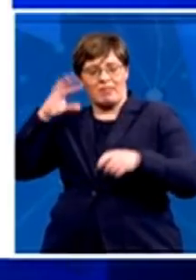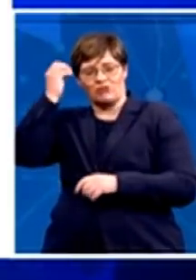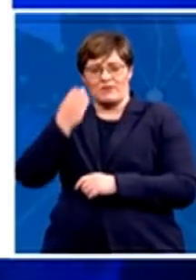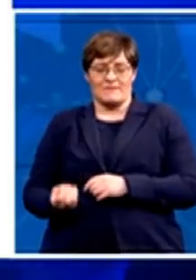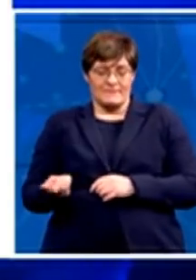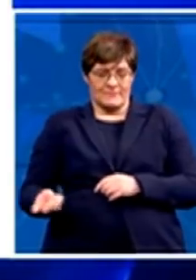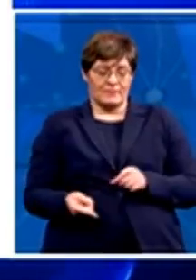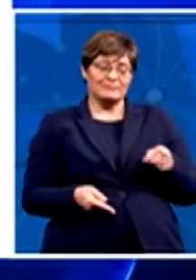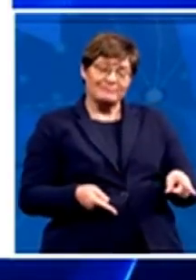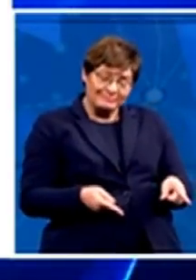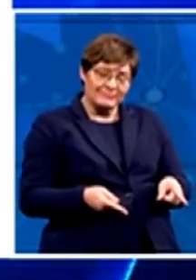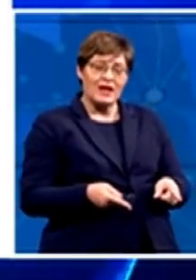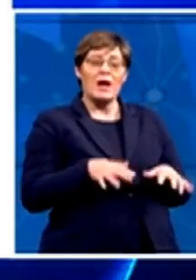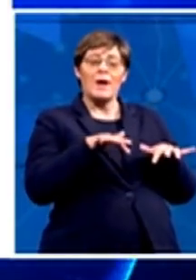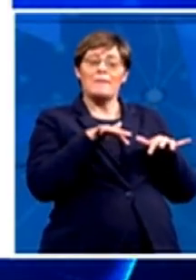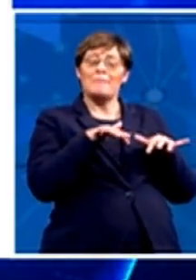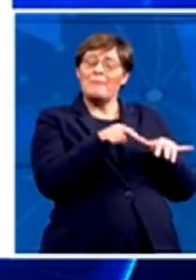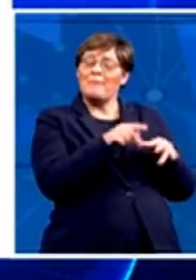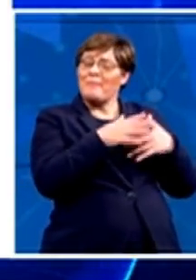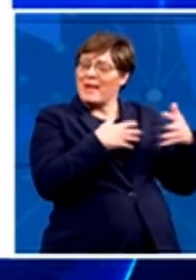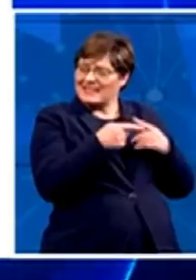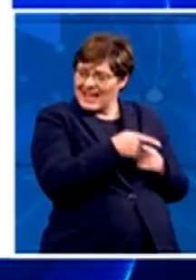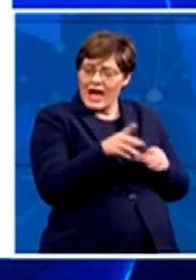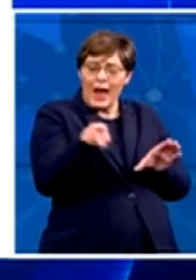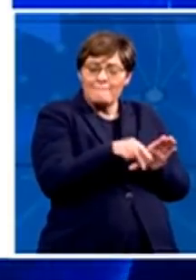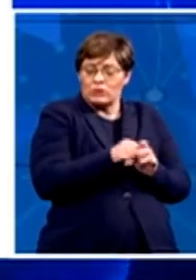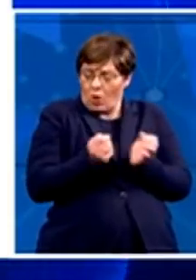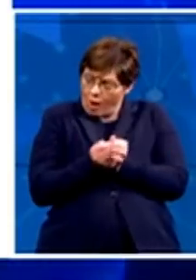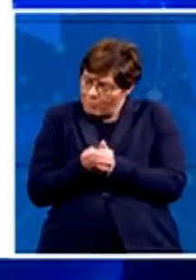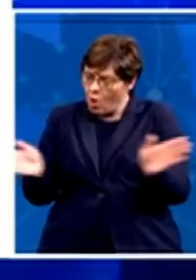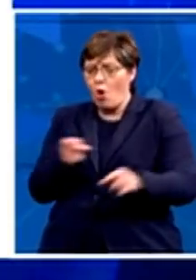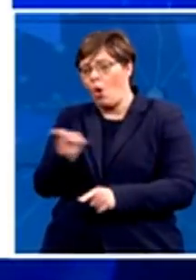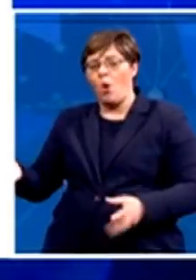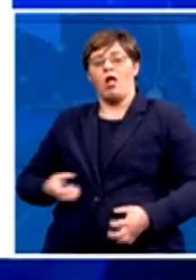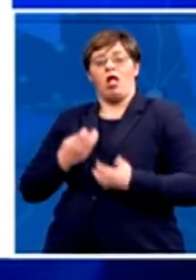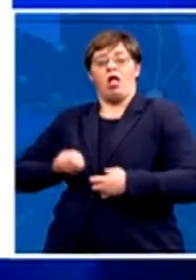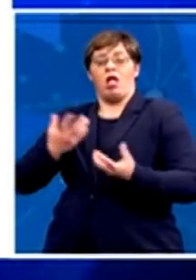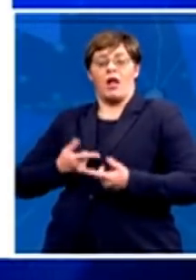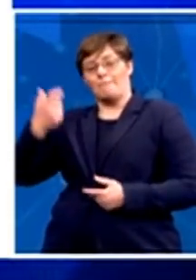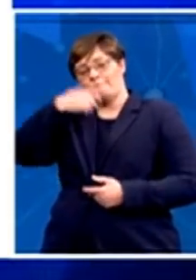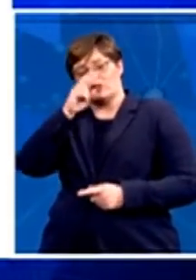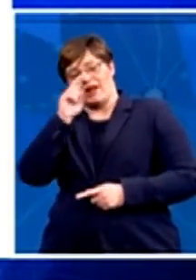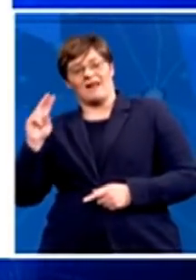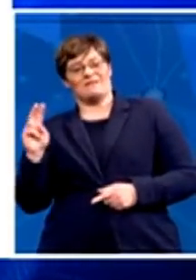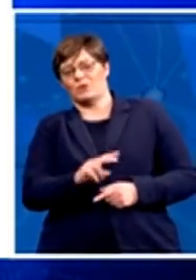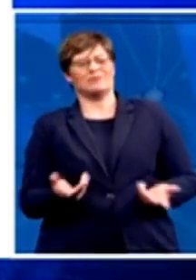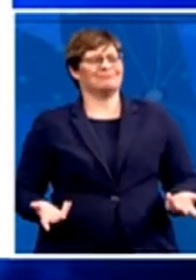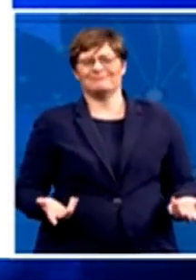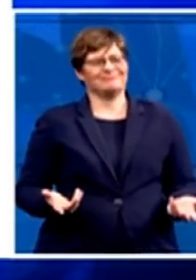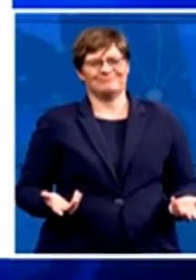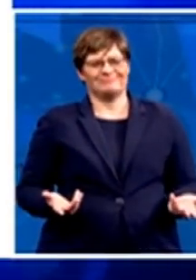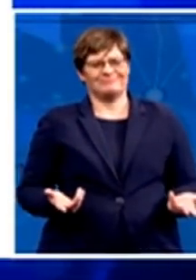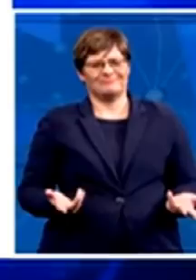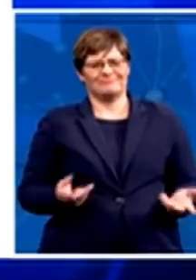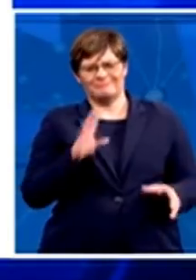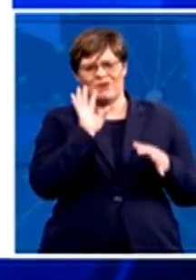participation where people are expressing themselves on their personal views on a matter is not relevant. Whether